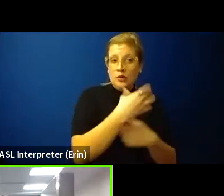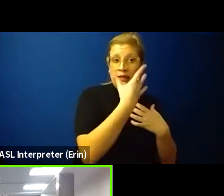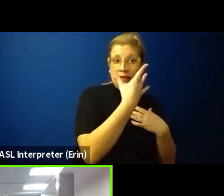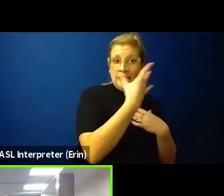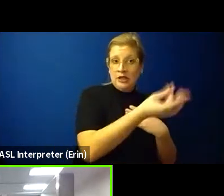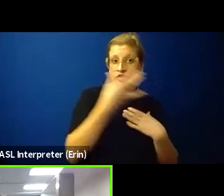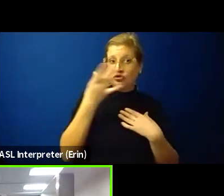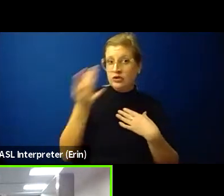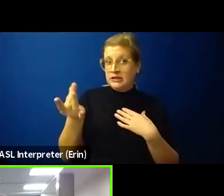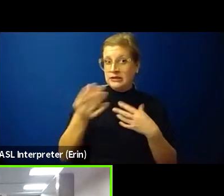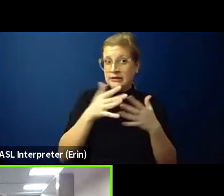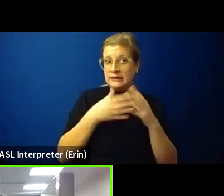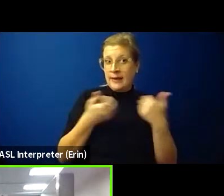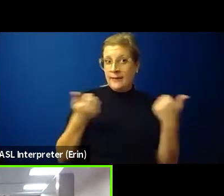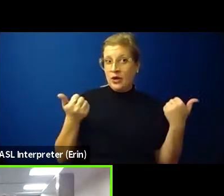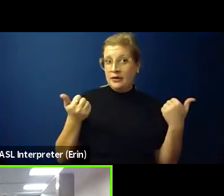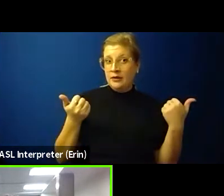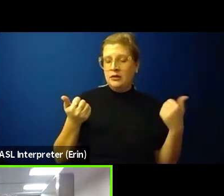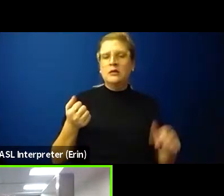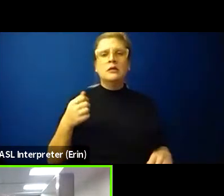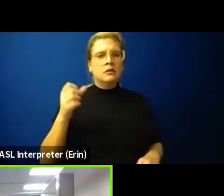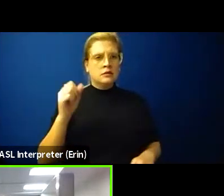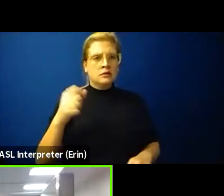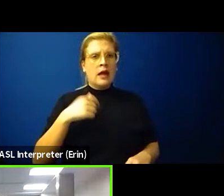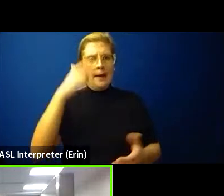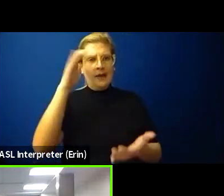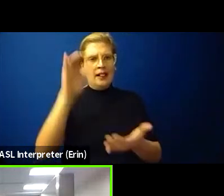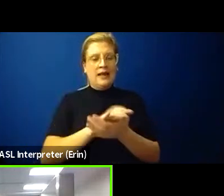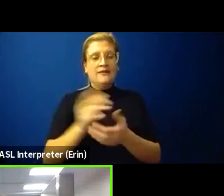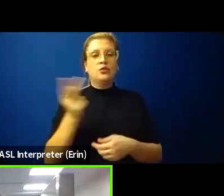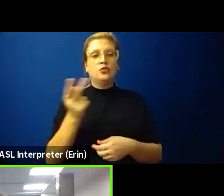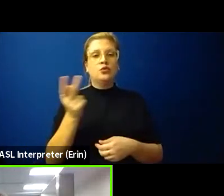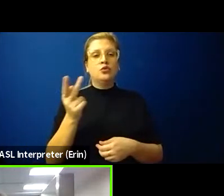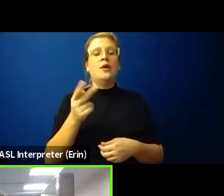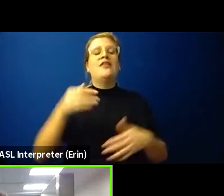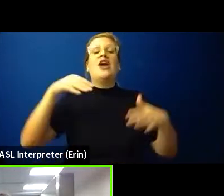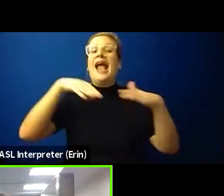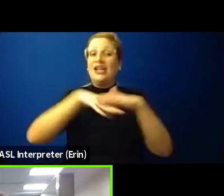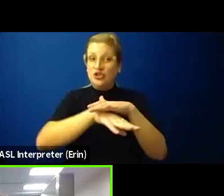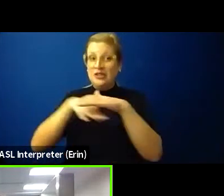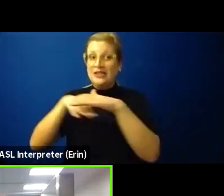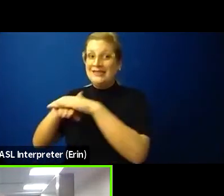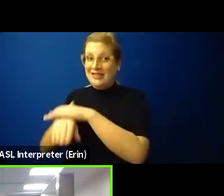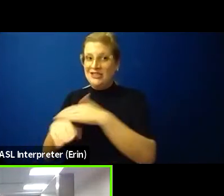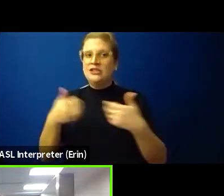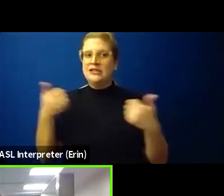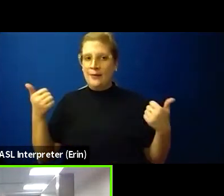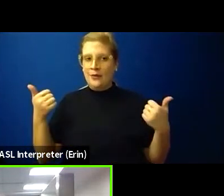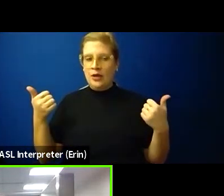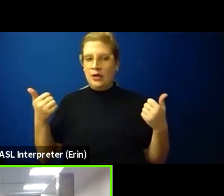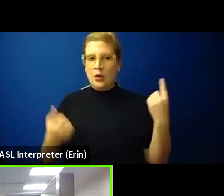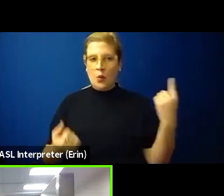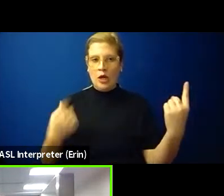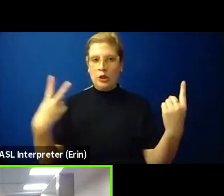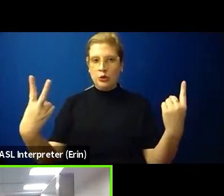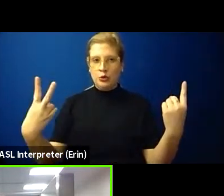Yes, as I believe, there are 2 separate entrances, like 1 and 2 right next door to each other. I'm sure